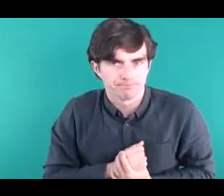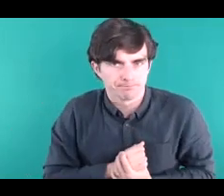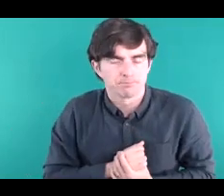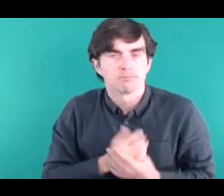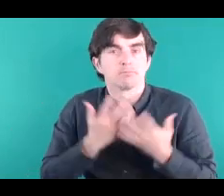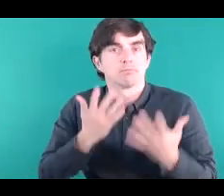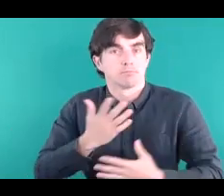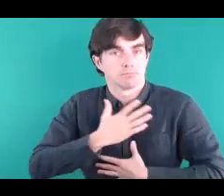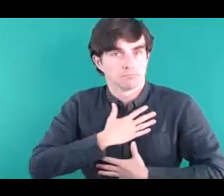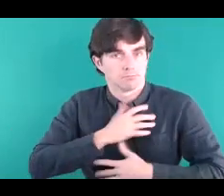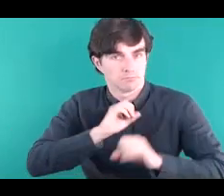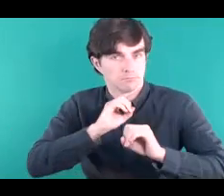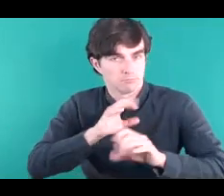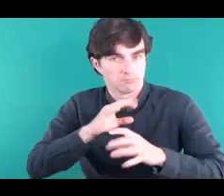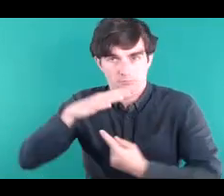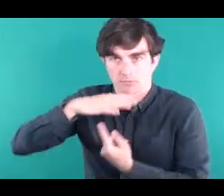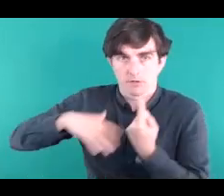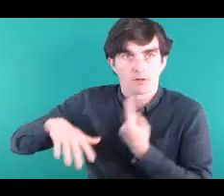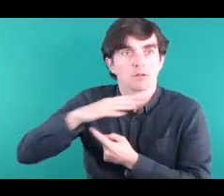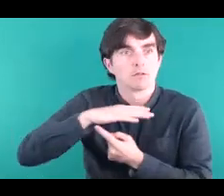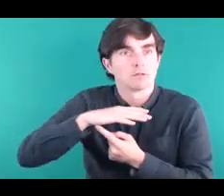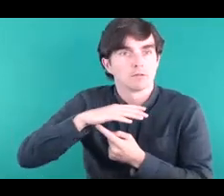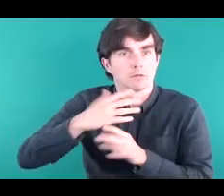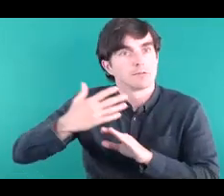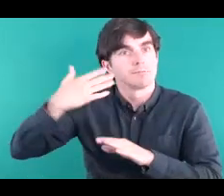in March when we started